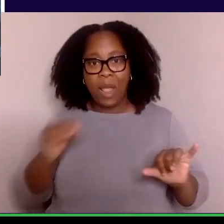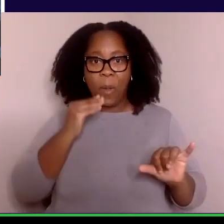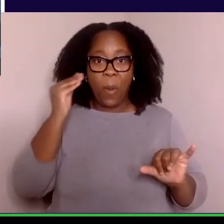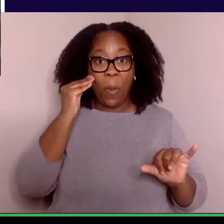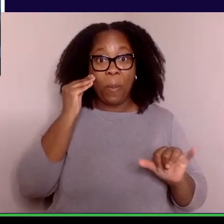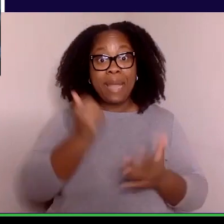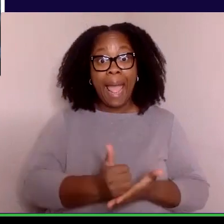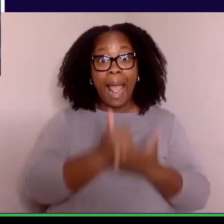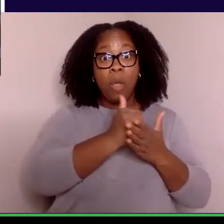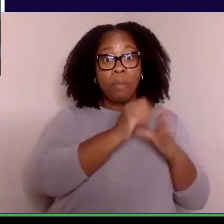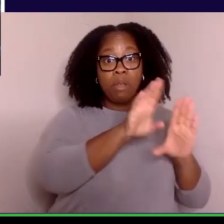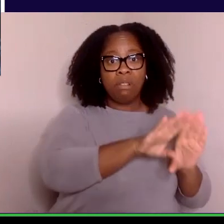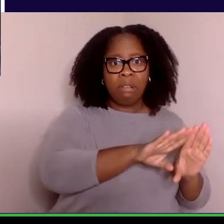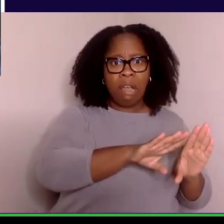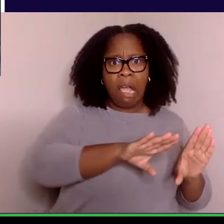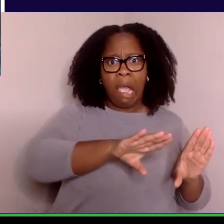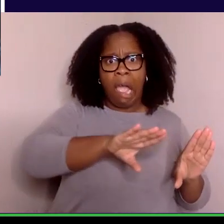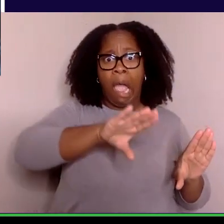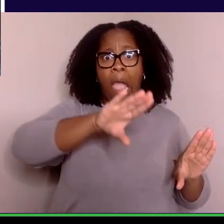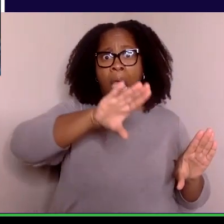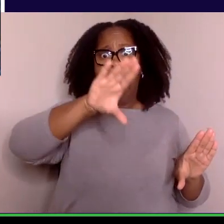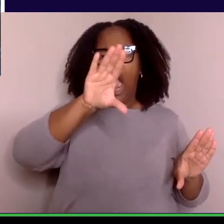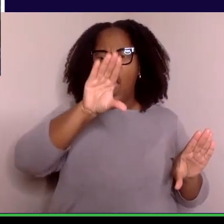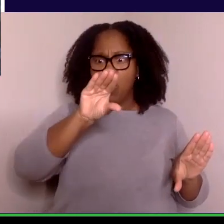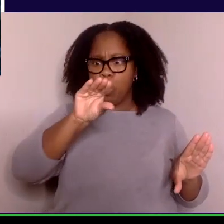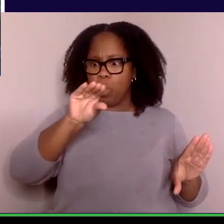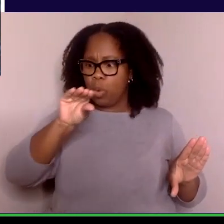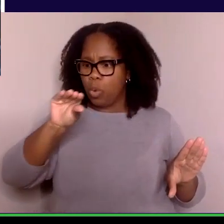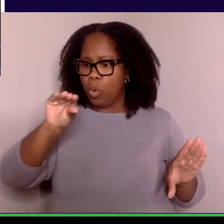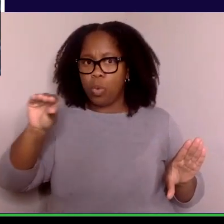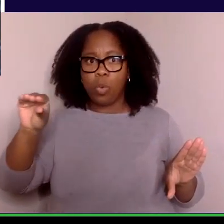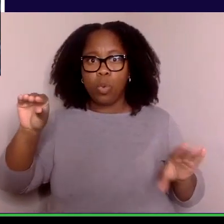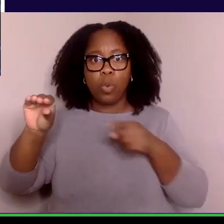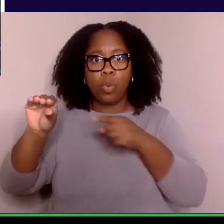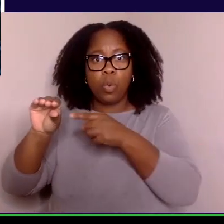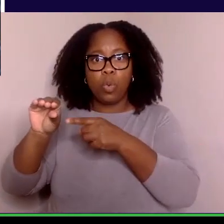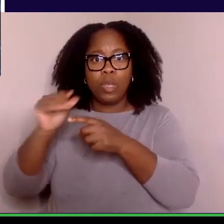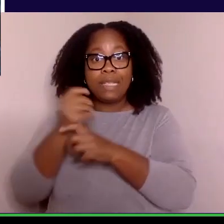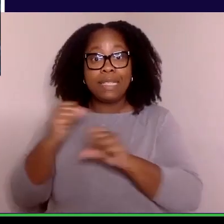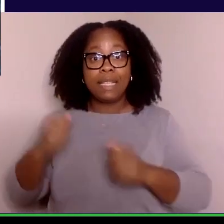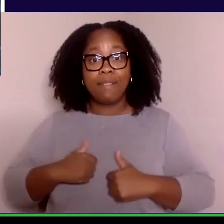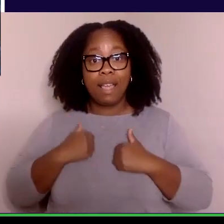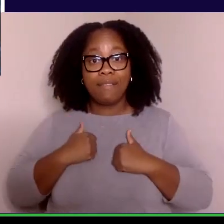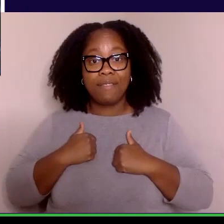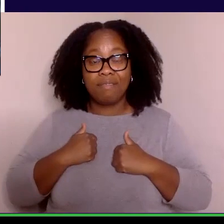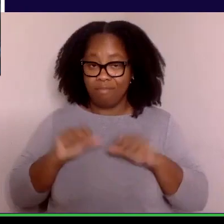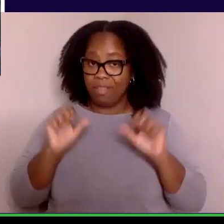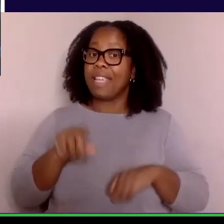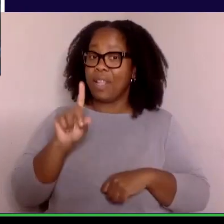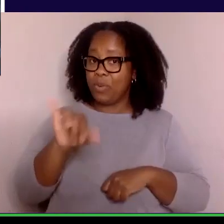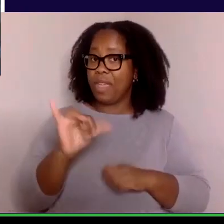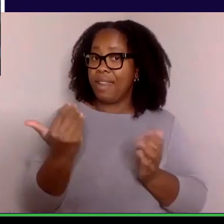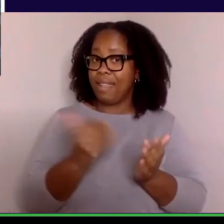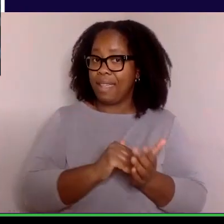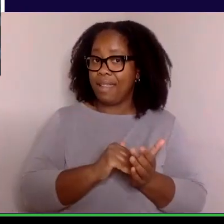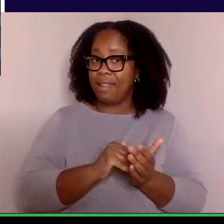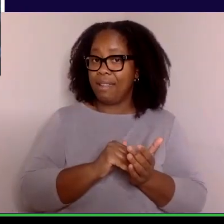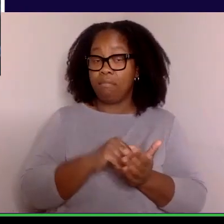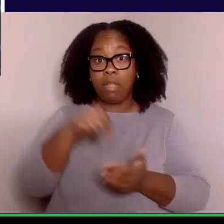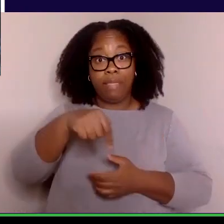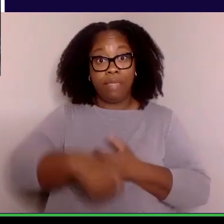saved lives. We can do it again. Our holidays must look different this